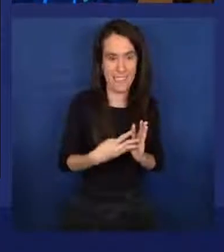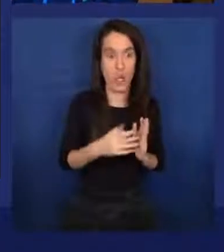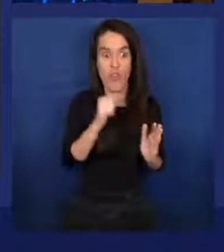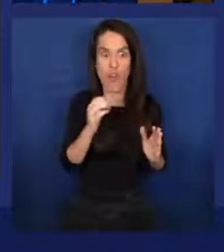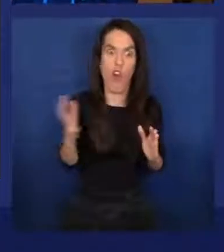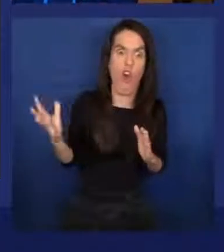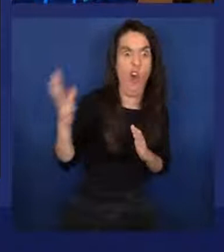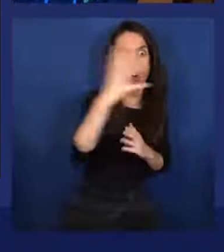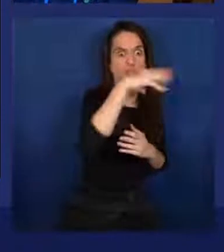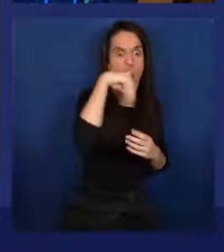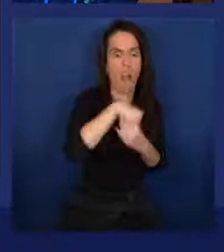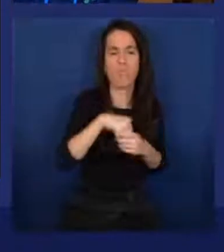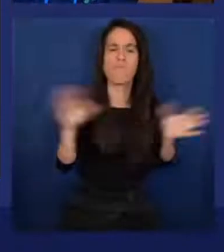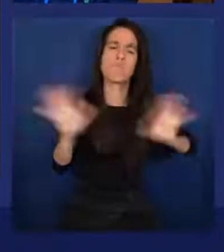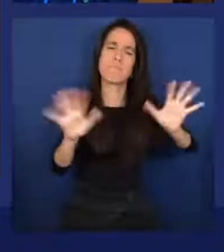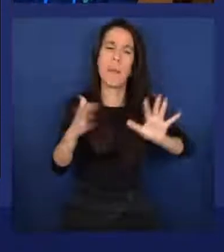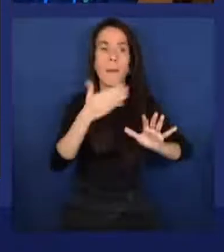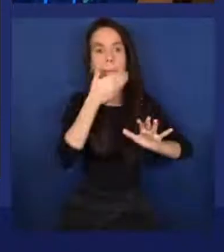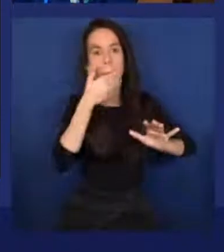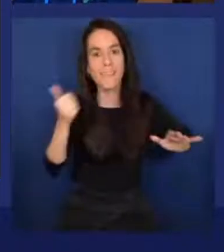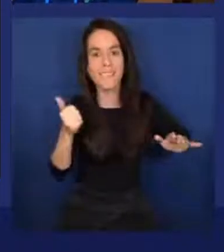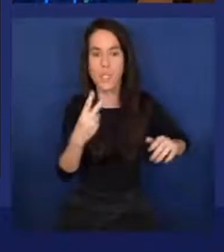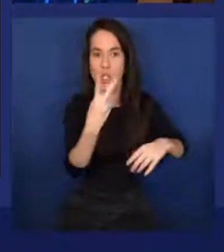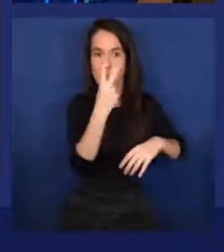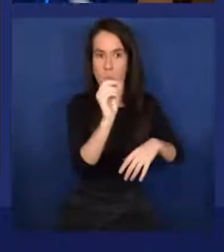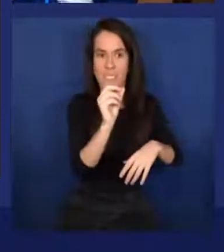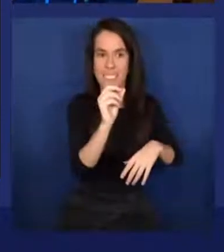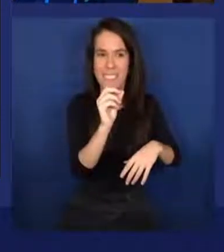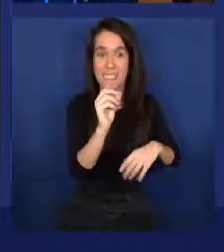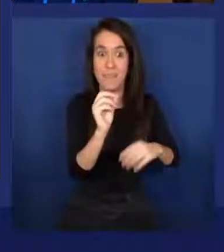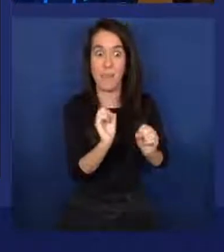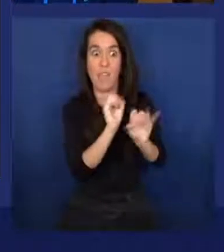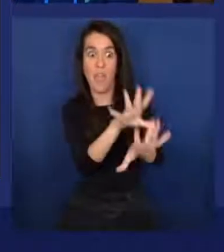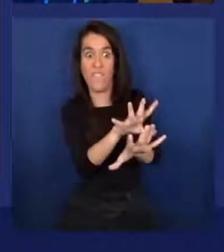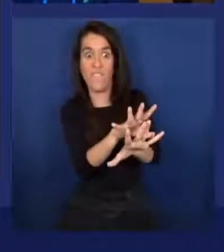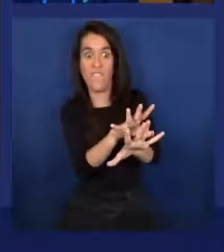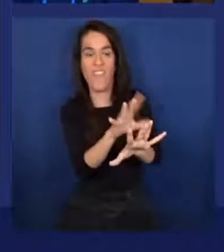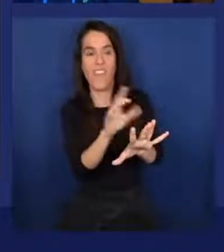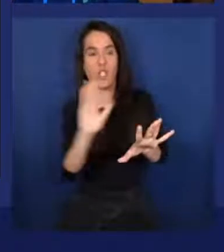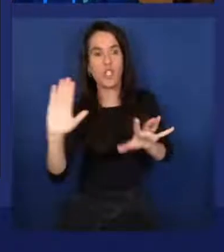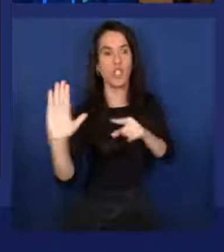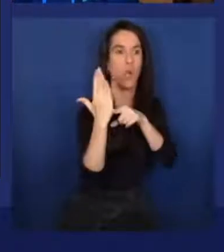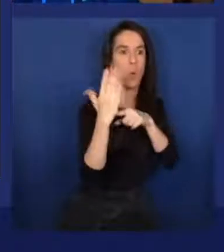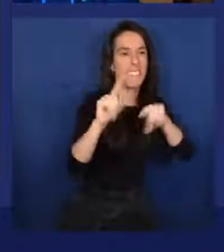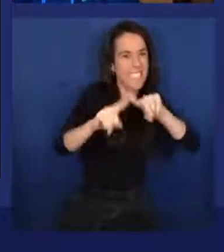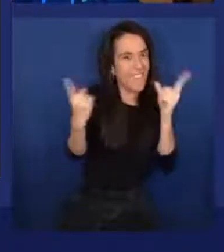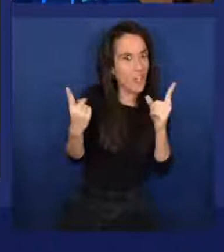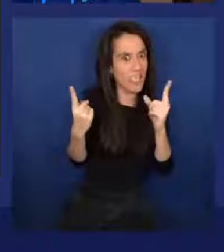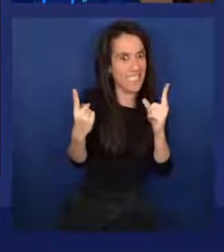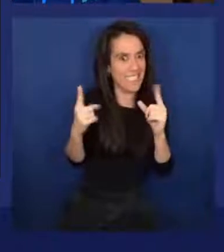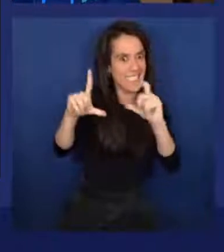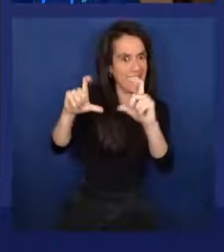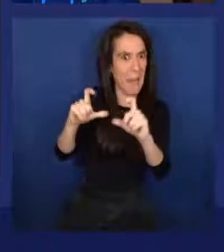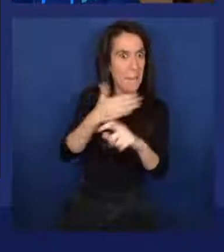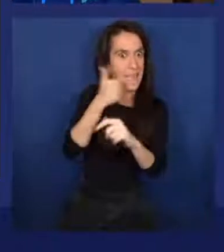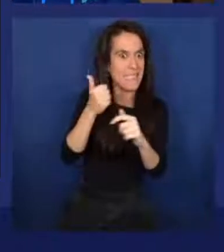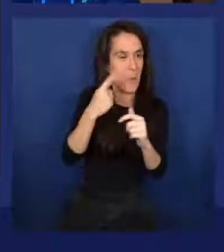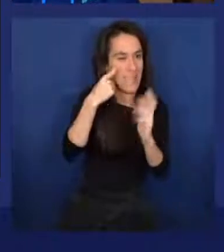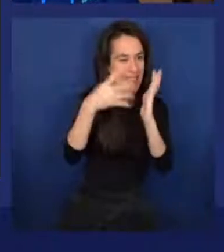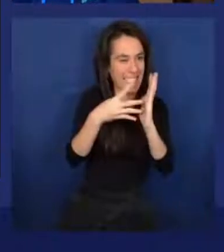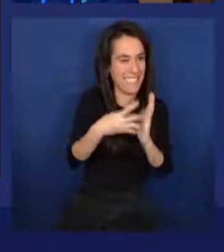fair when you train a model with an image and you show the same image. Yeah, of course, that's tricky. So let's say we just